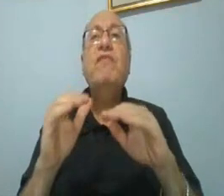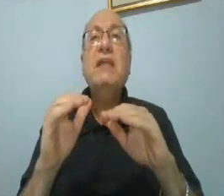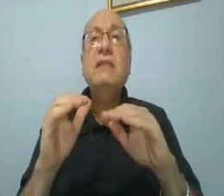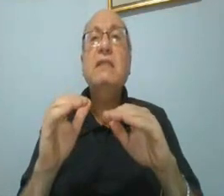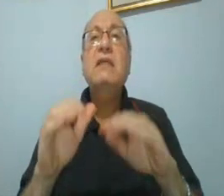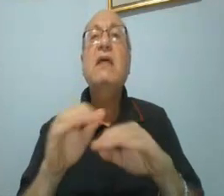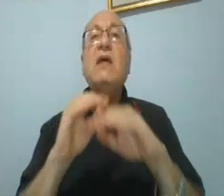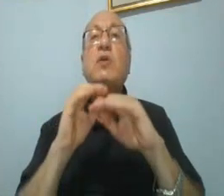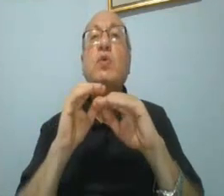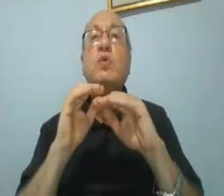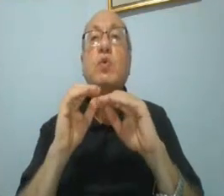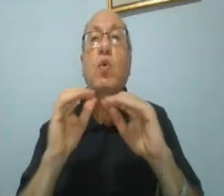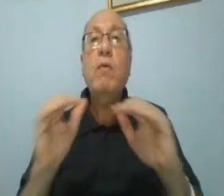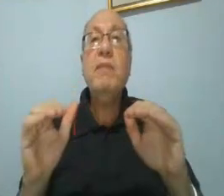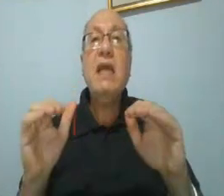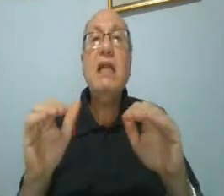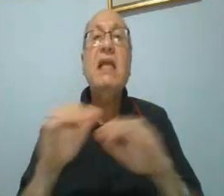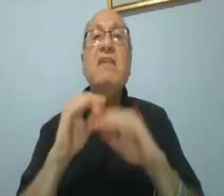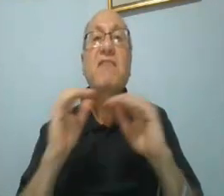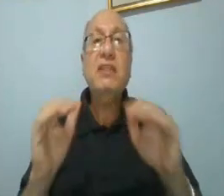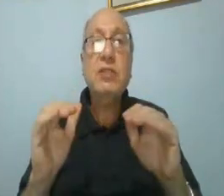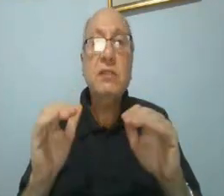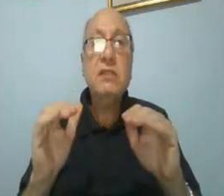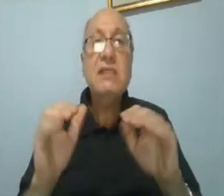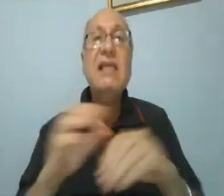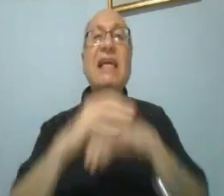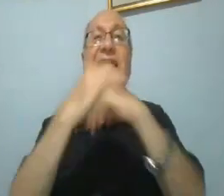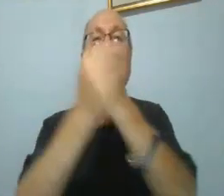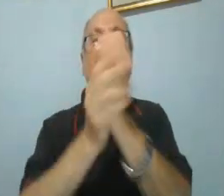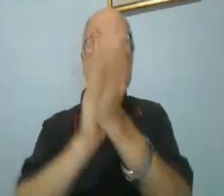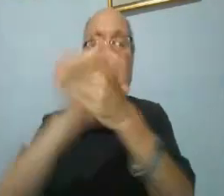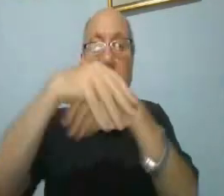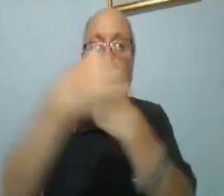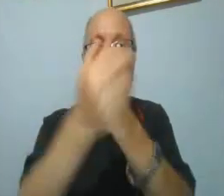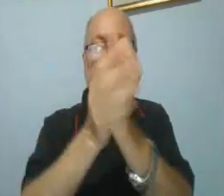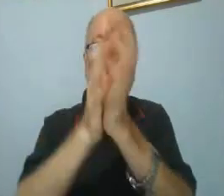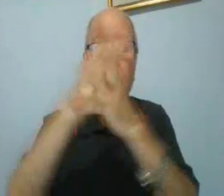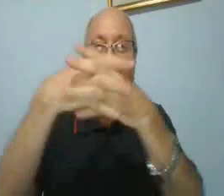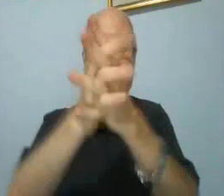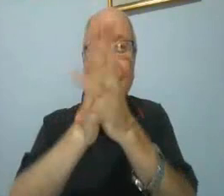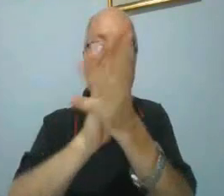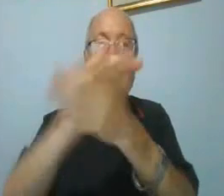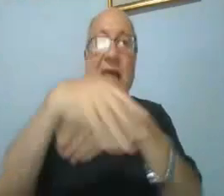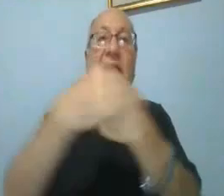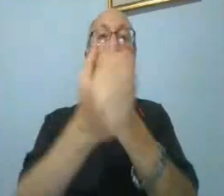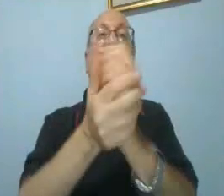to prevent nosocomial infections is